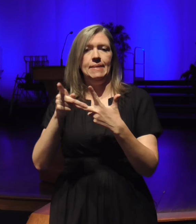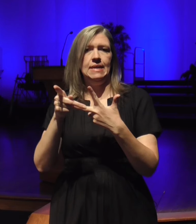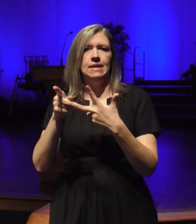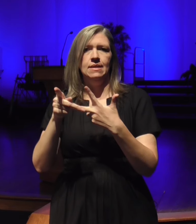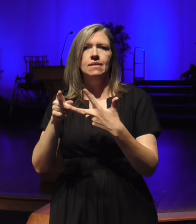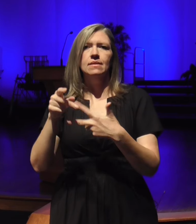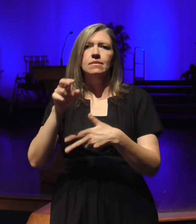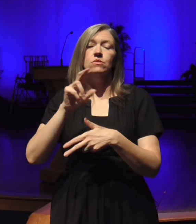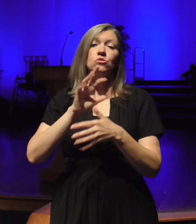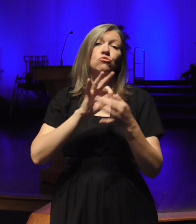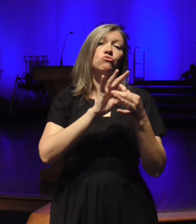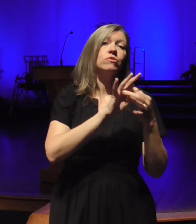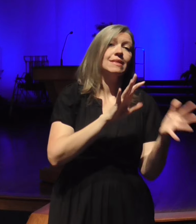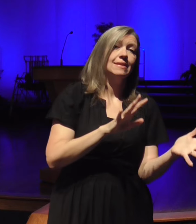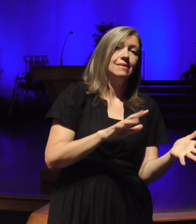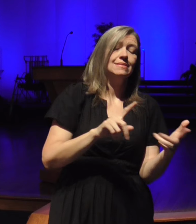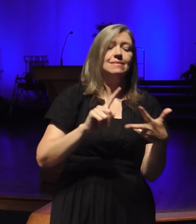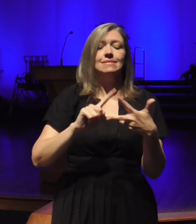it's RAP,